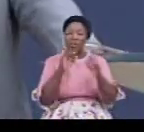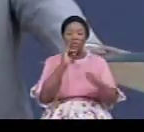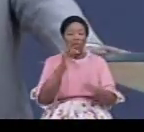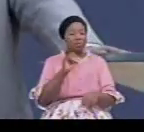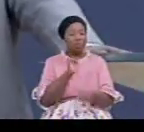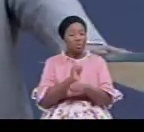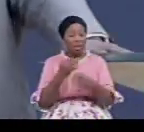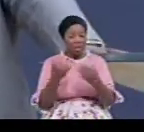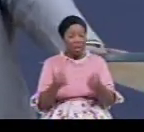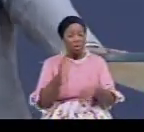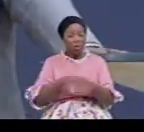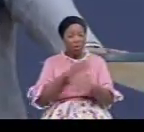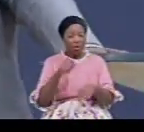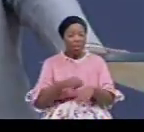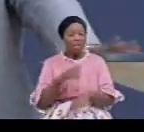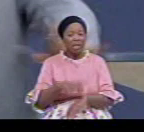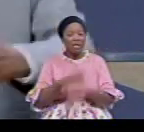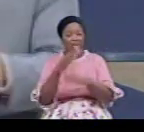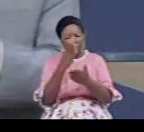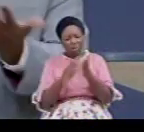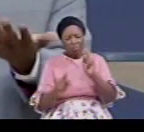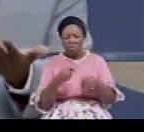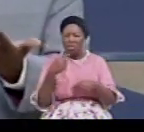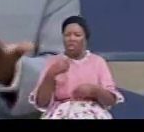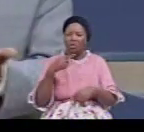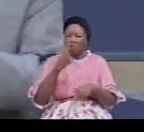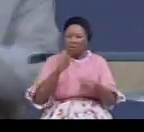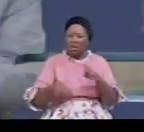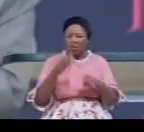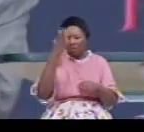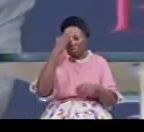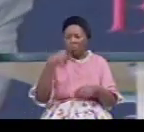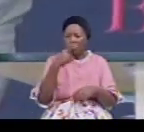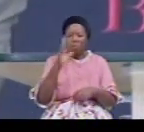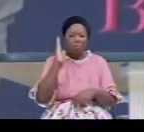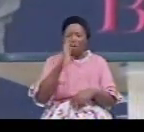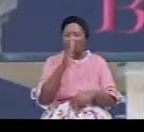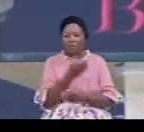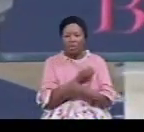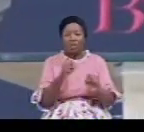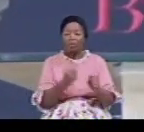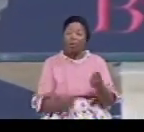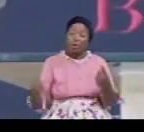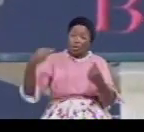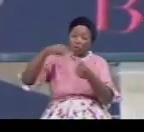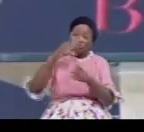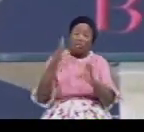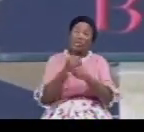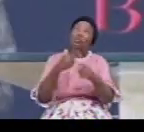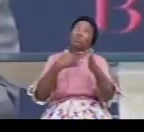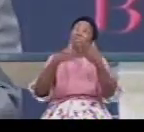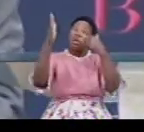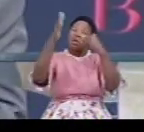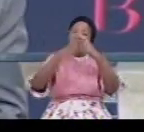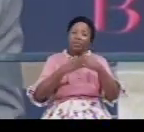Some people say you can't know who will be saved until you get over there,